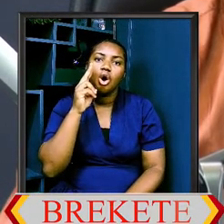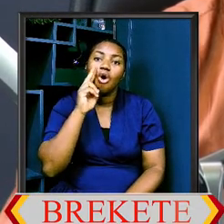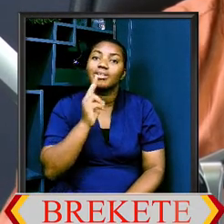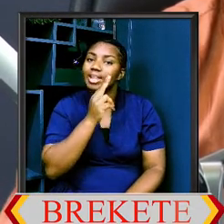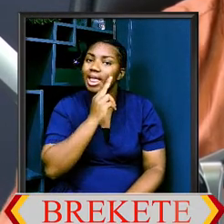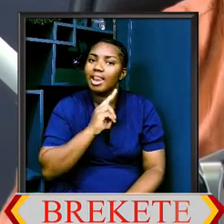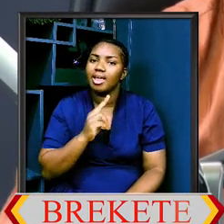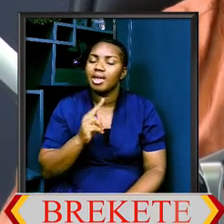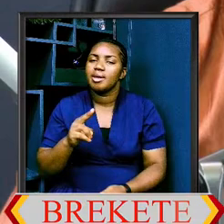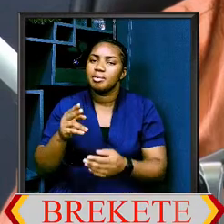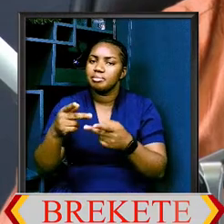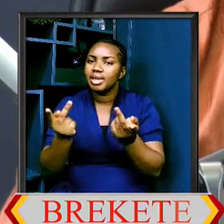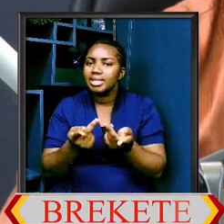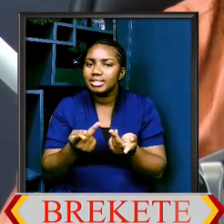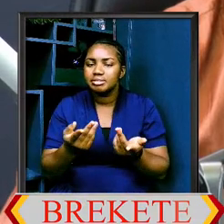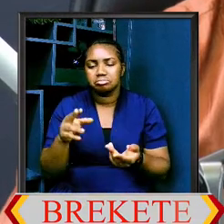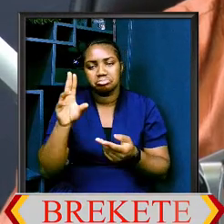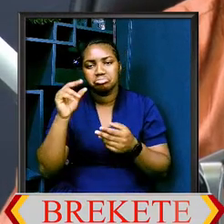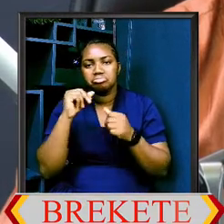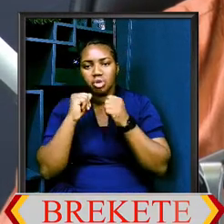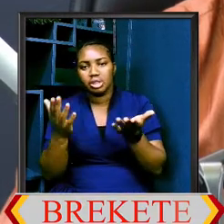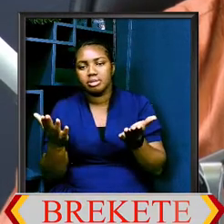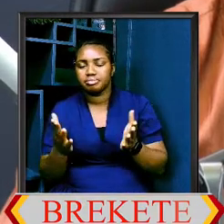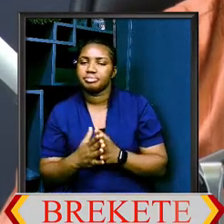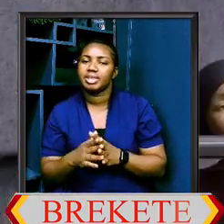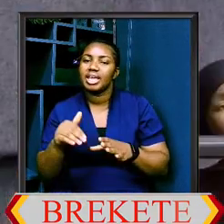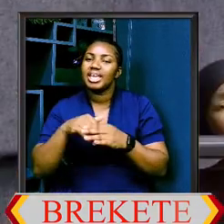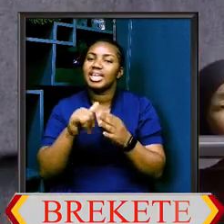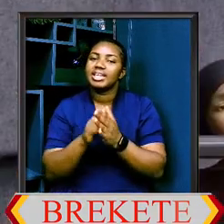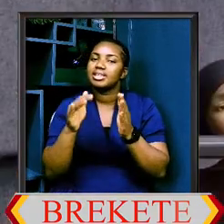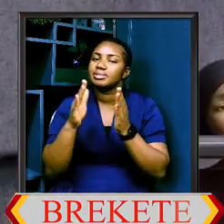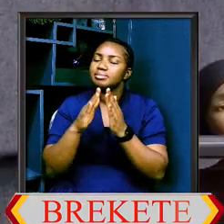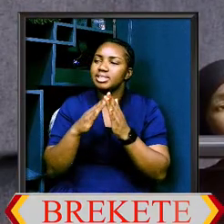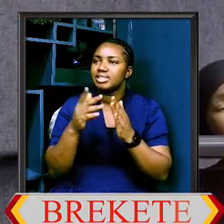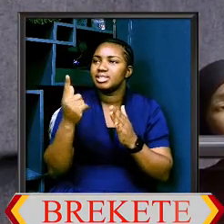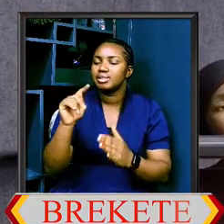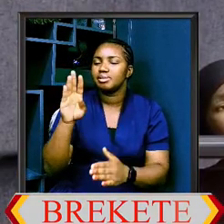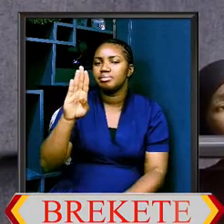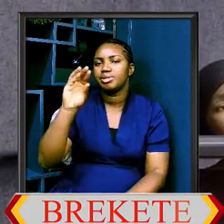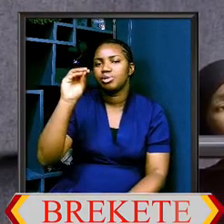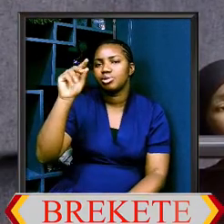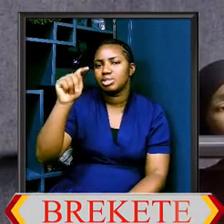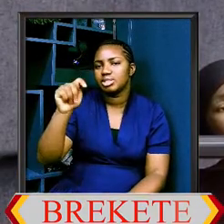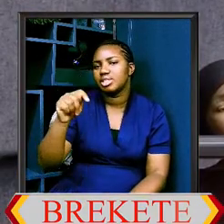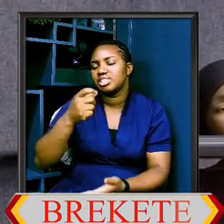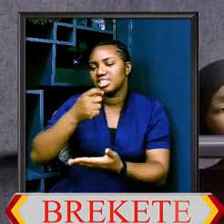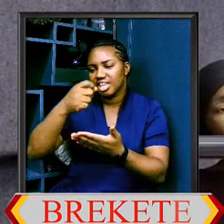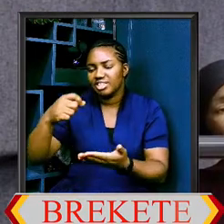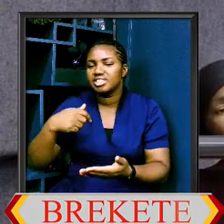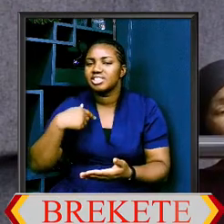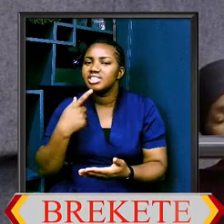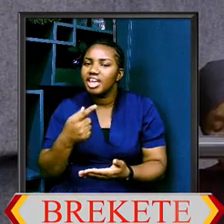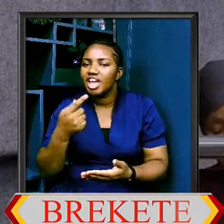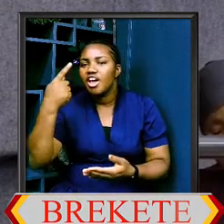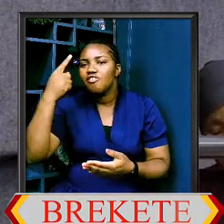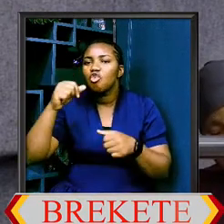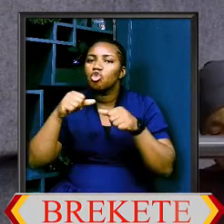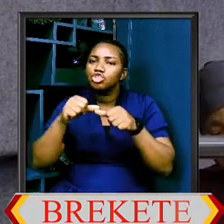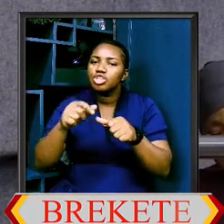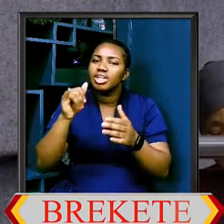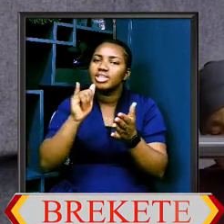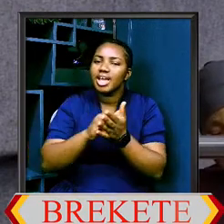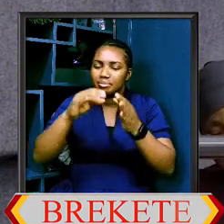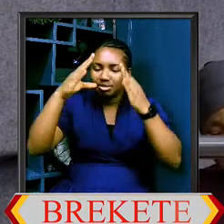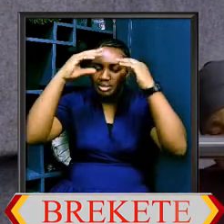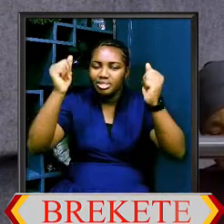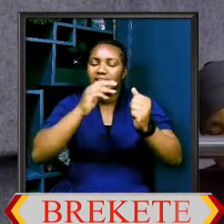that meeting, he now the beauty secretary, when I say for continuity, that Mr.